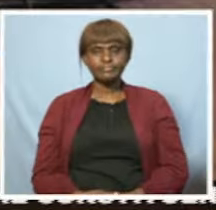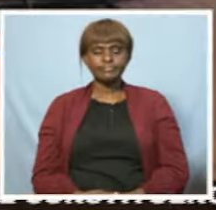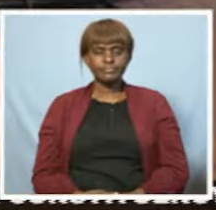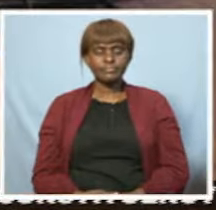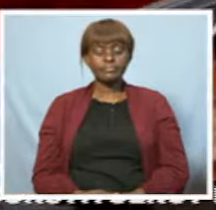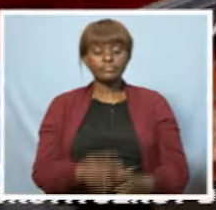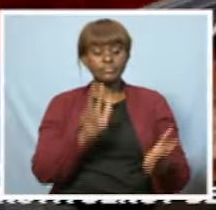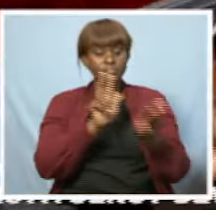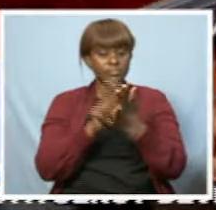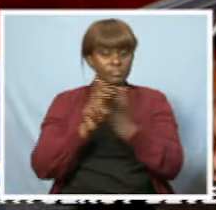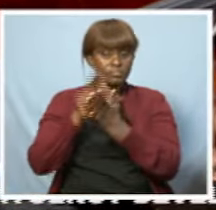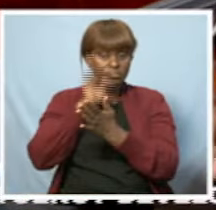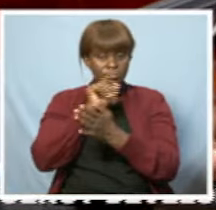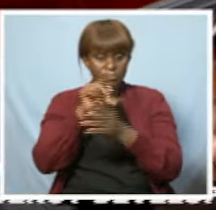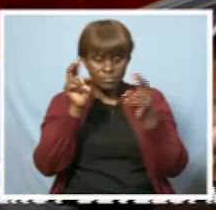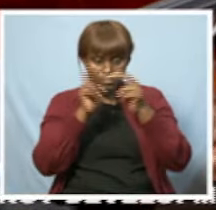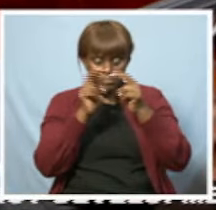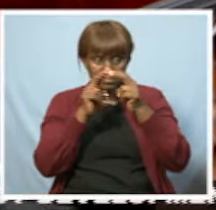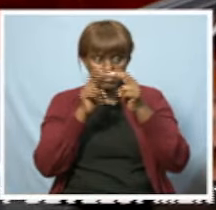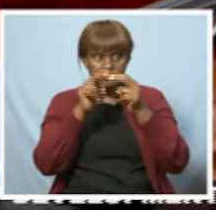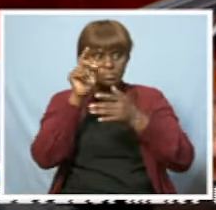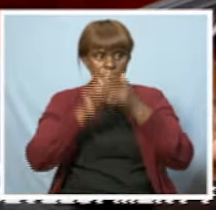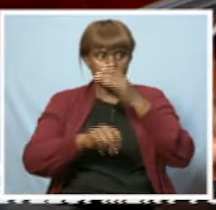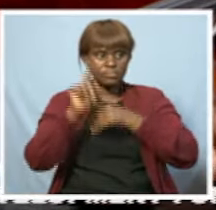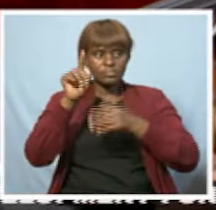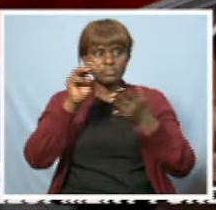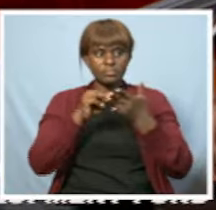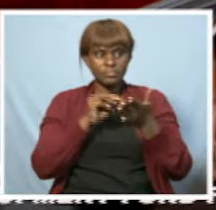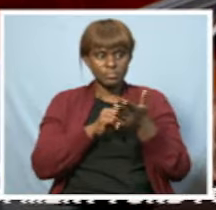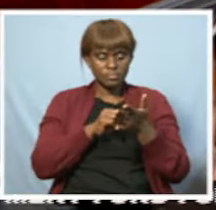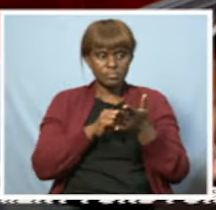you signed this contract with